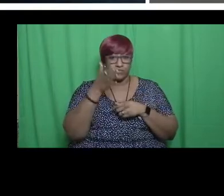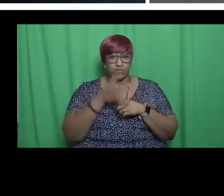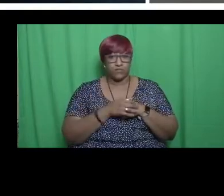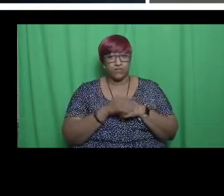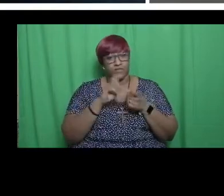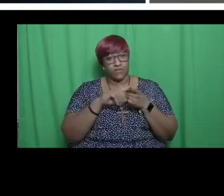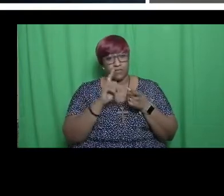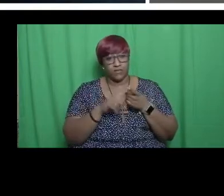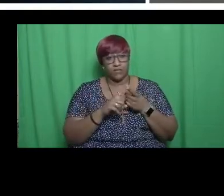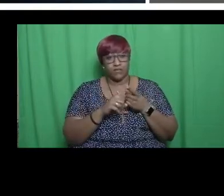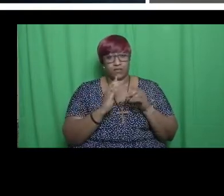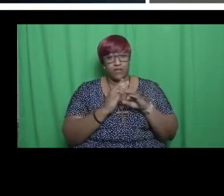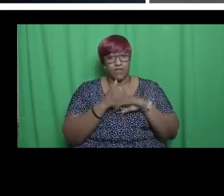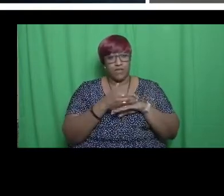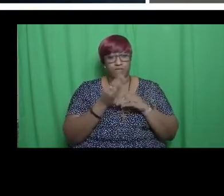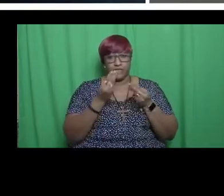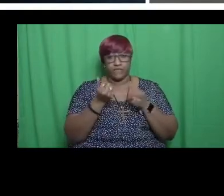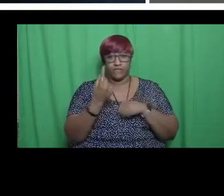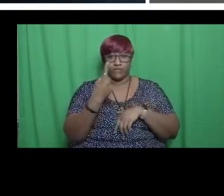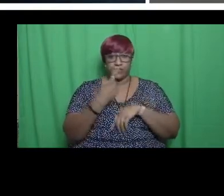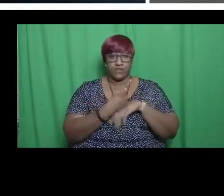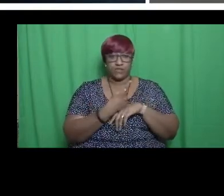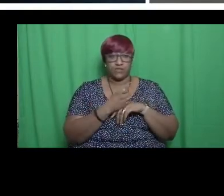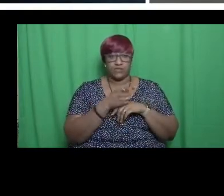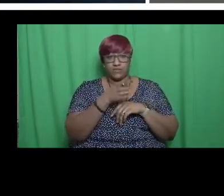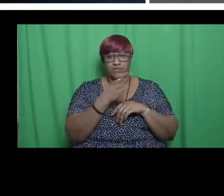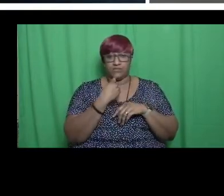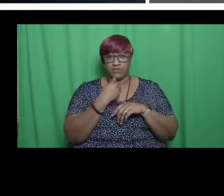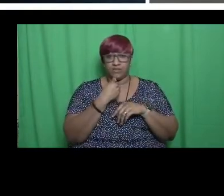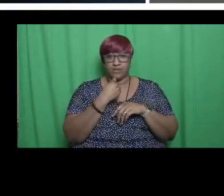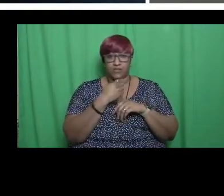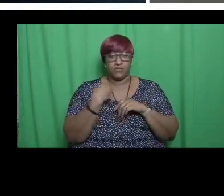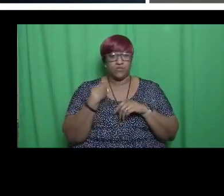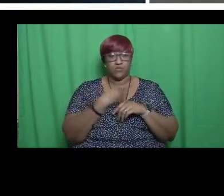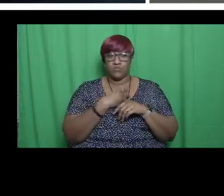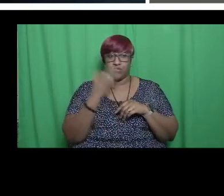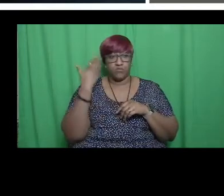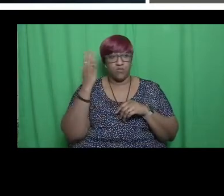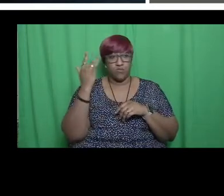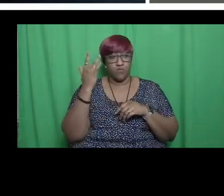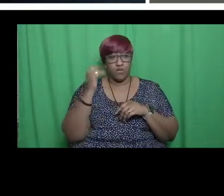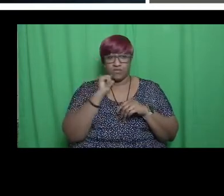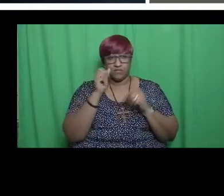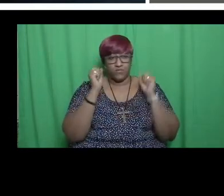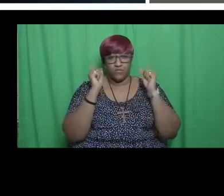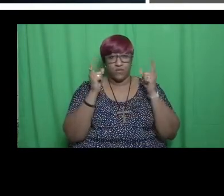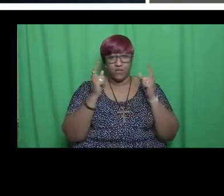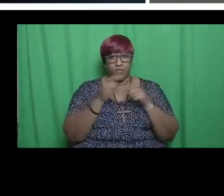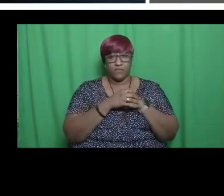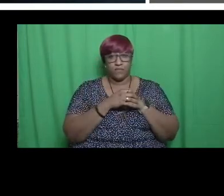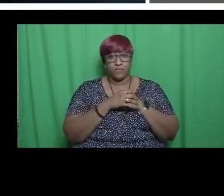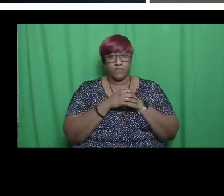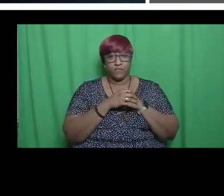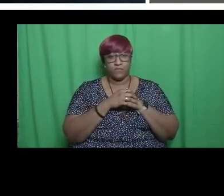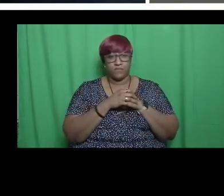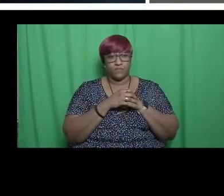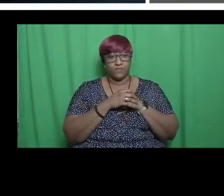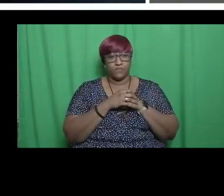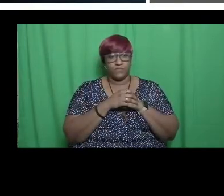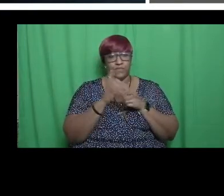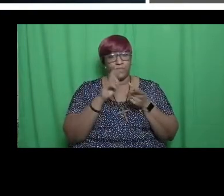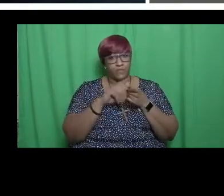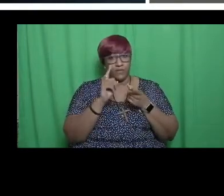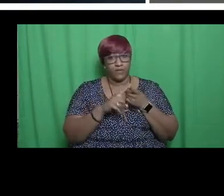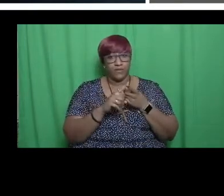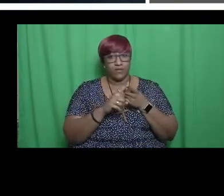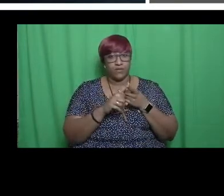But then after a couple of days, they said, we don't know why he hasn't come out of it. And